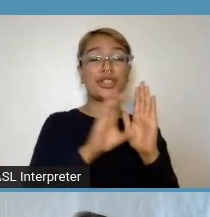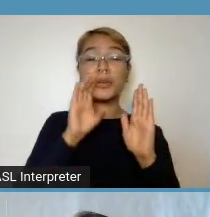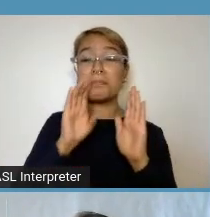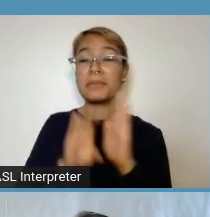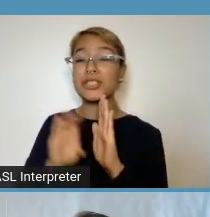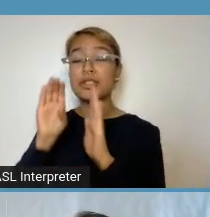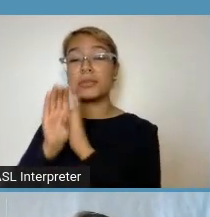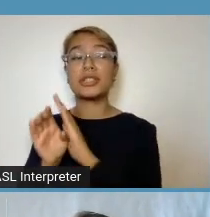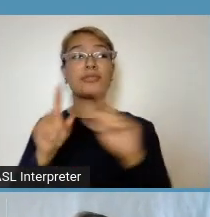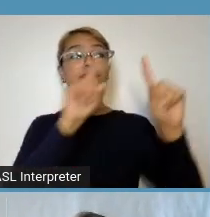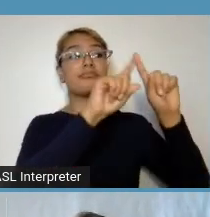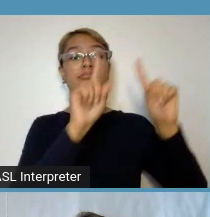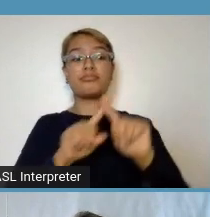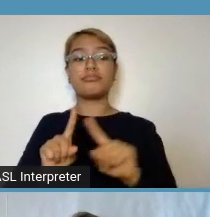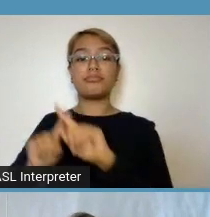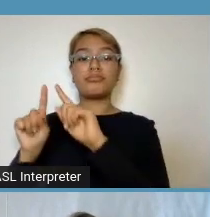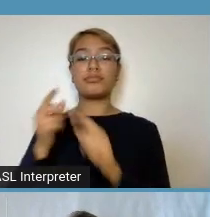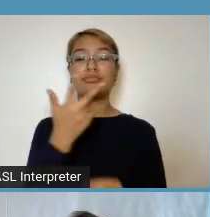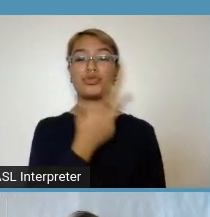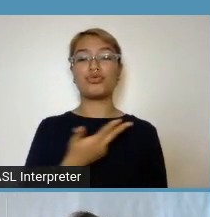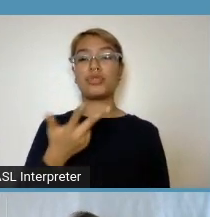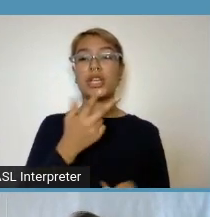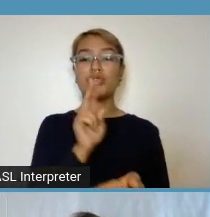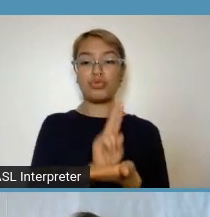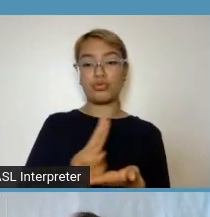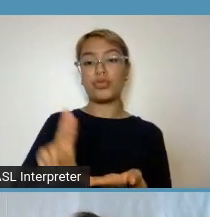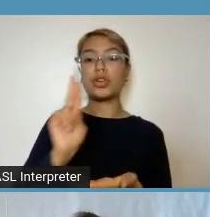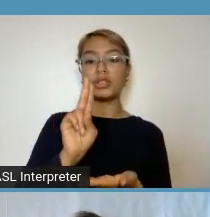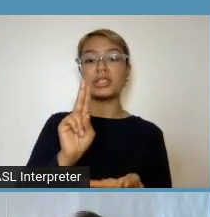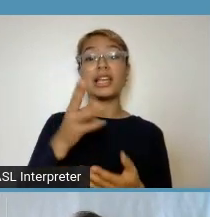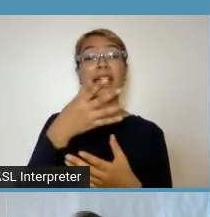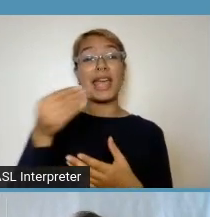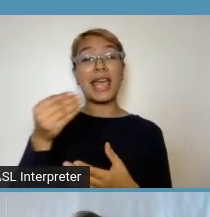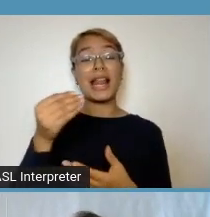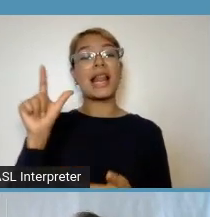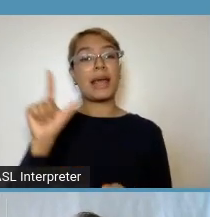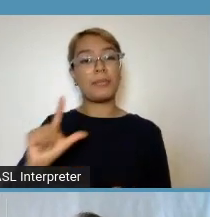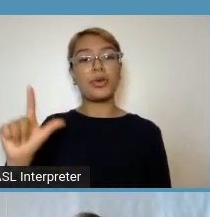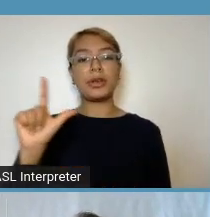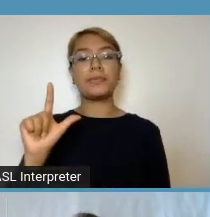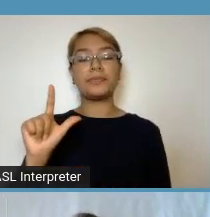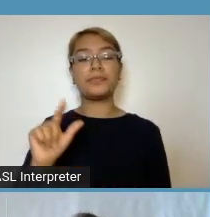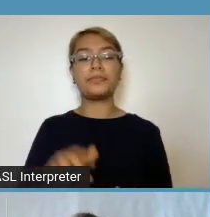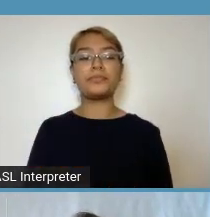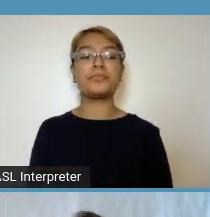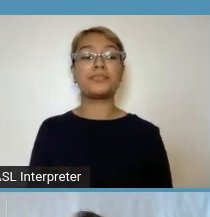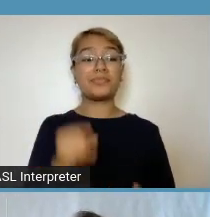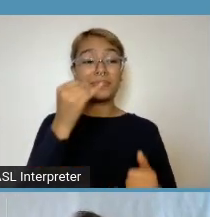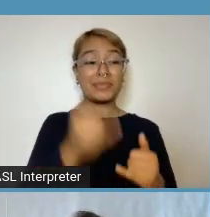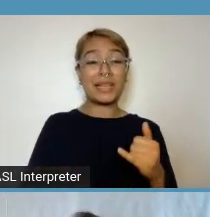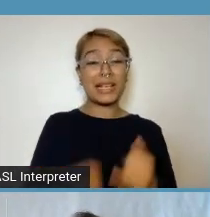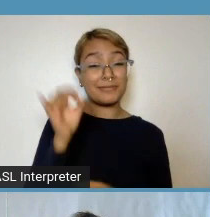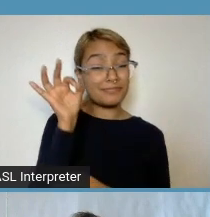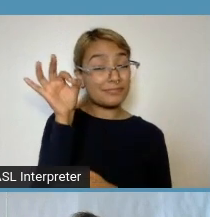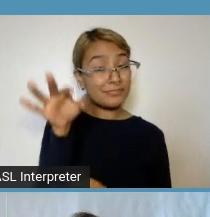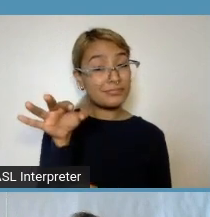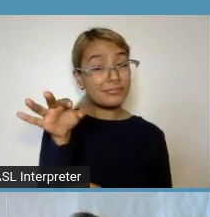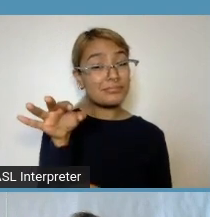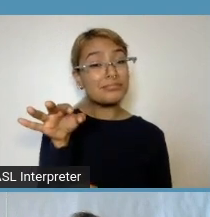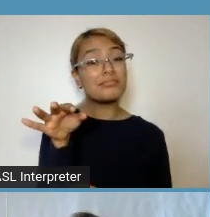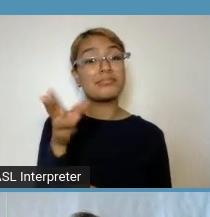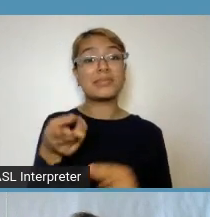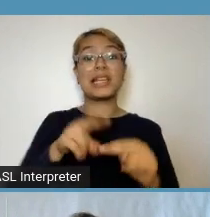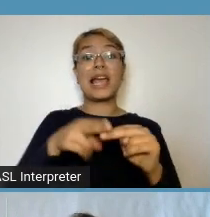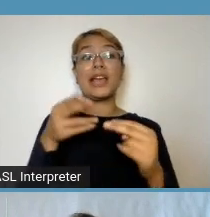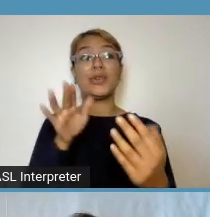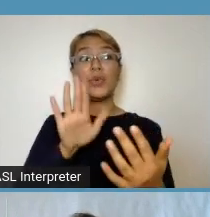Morris Jamel Mansion, and the New York Public Library. My last piece of advice for small museums is to build your network